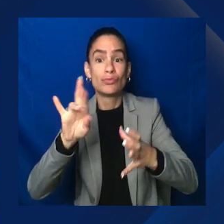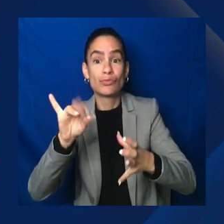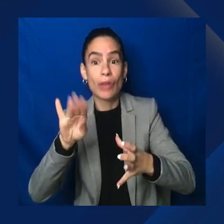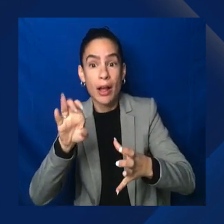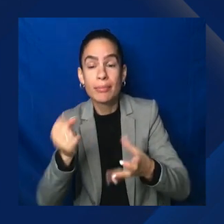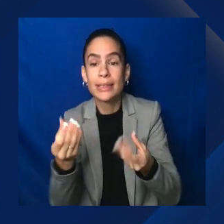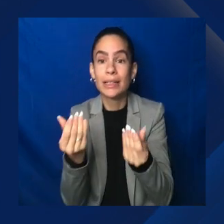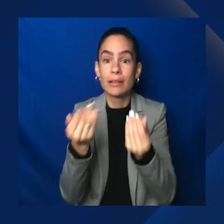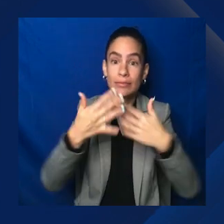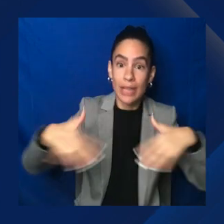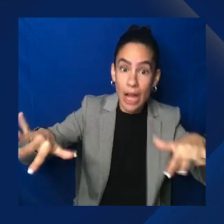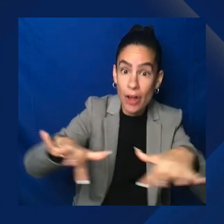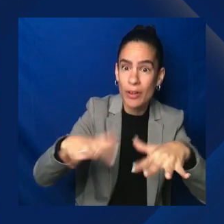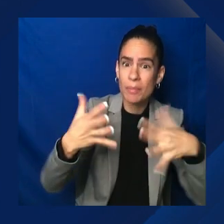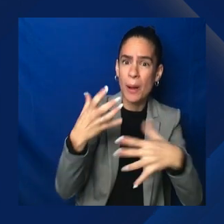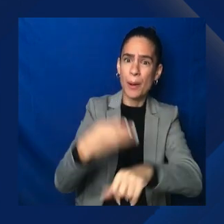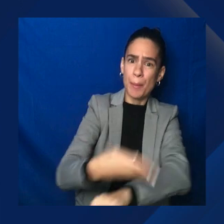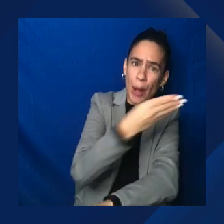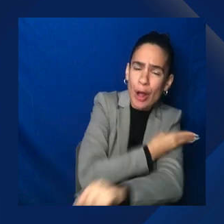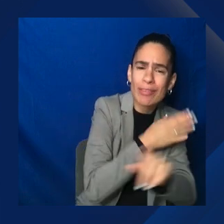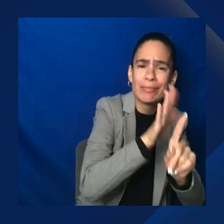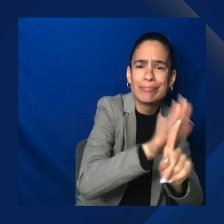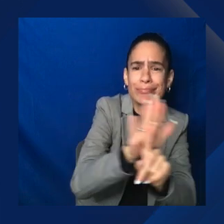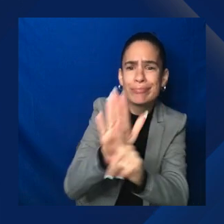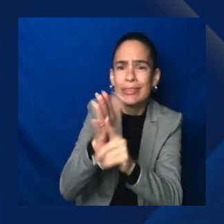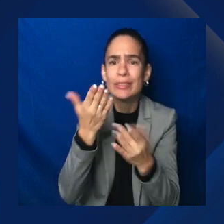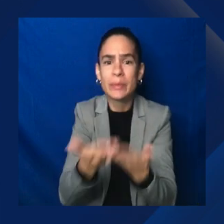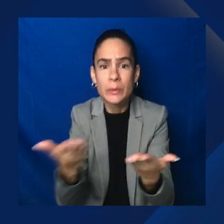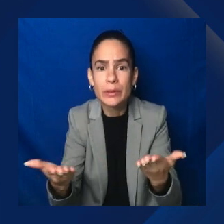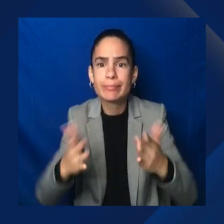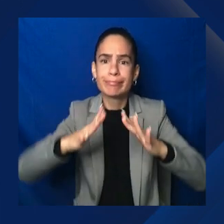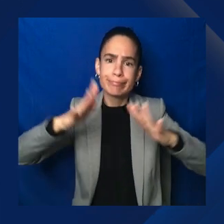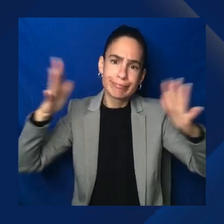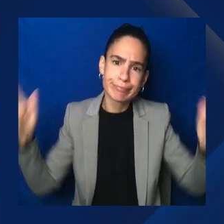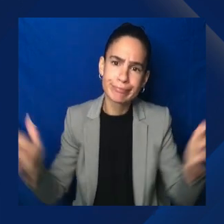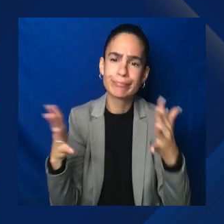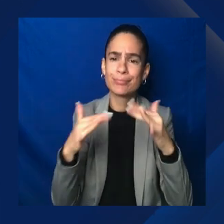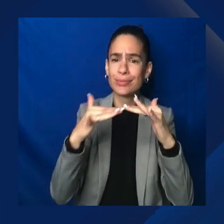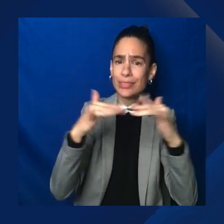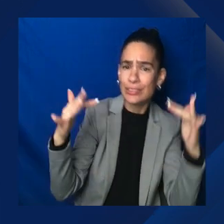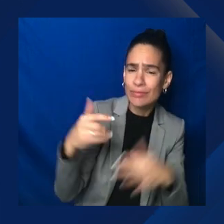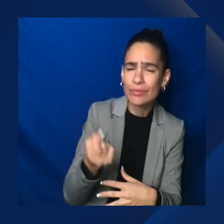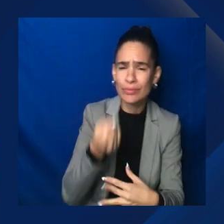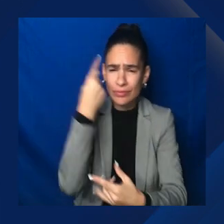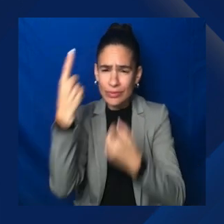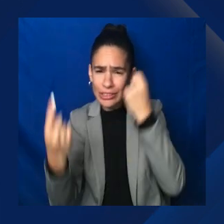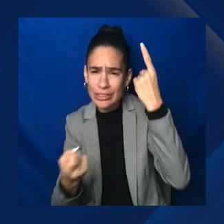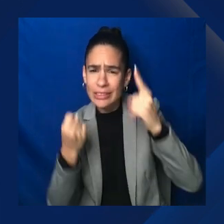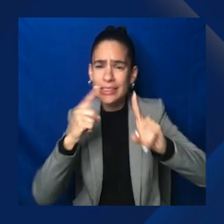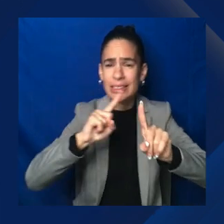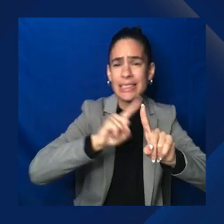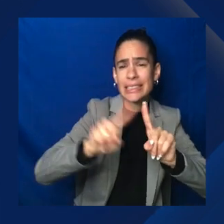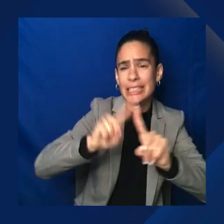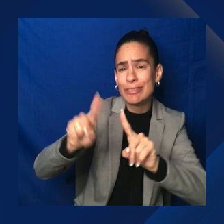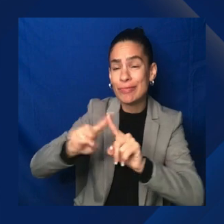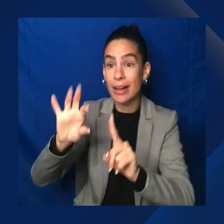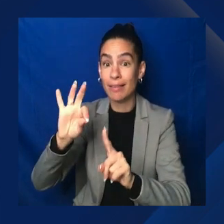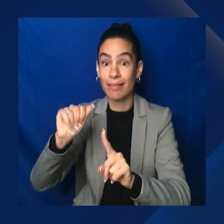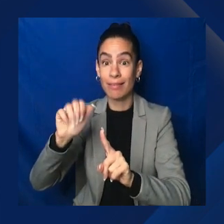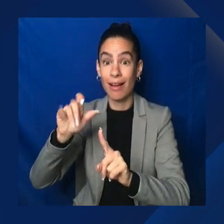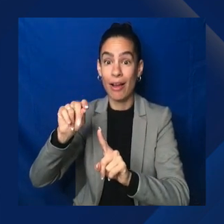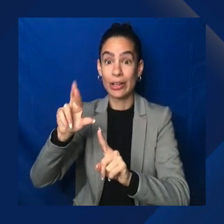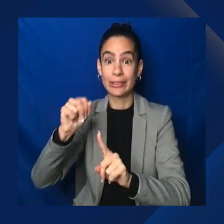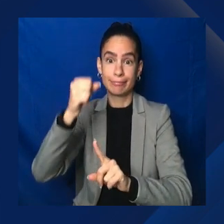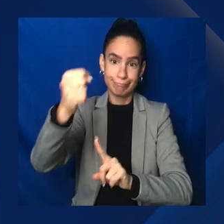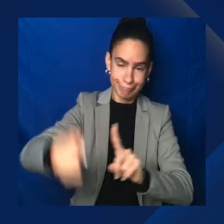better understanding of the many factors that are contributing to increased risk of maternal mortality so fewer women die as